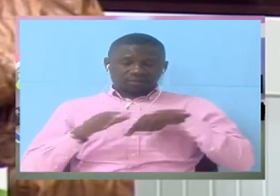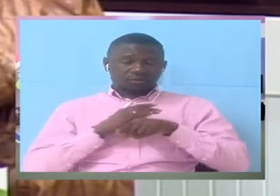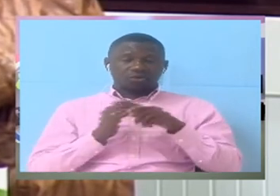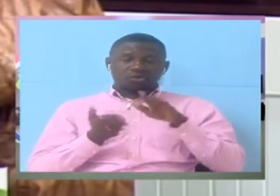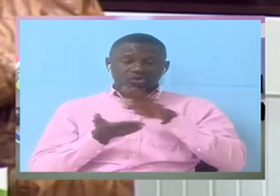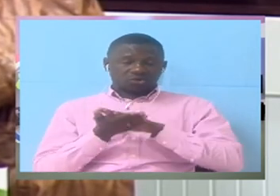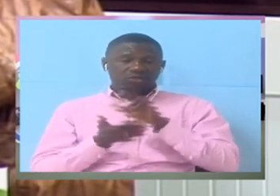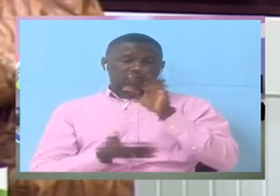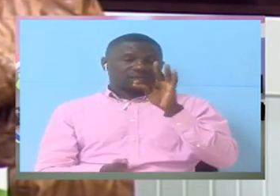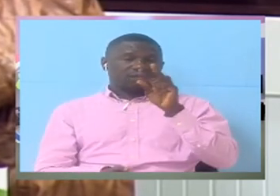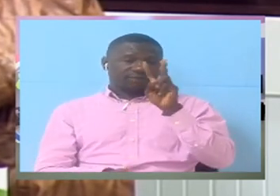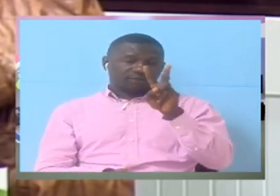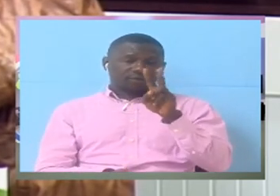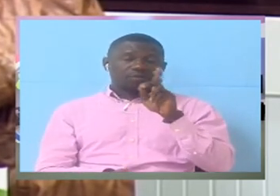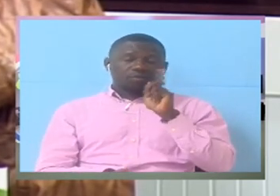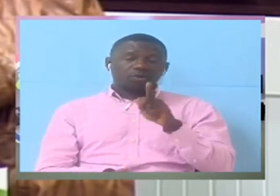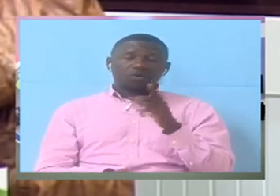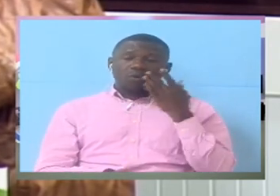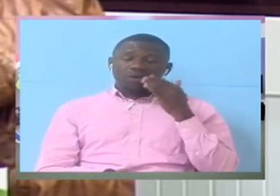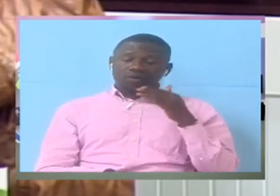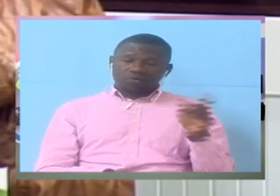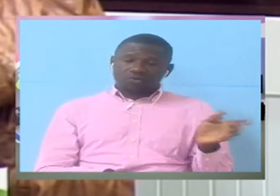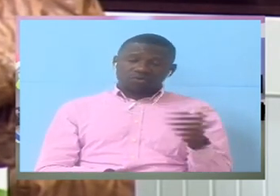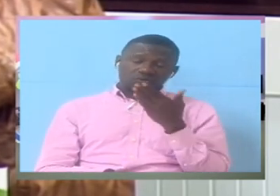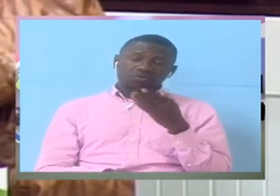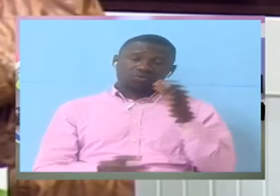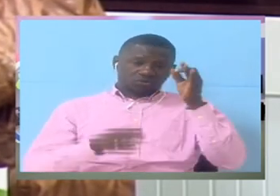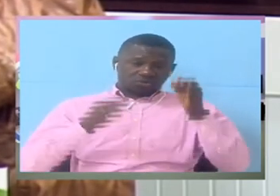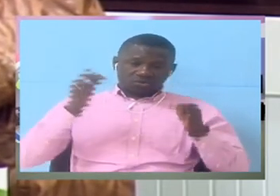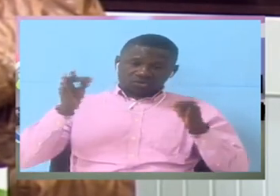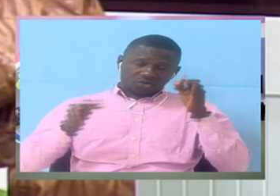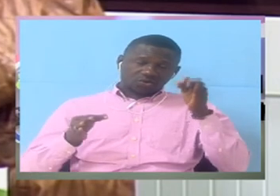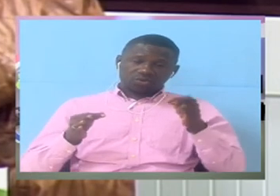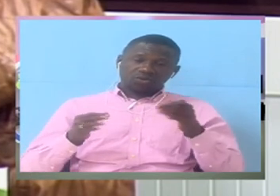One can accept over television, but when you go to court,